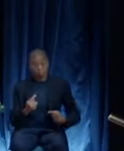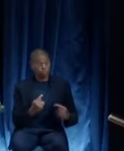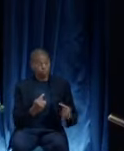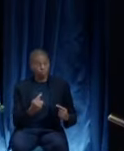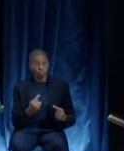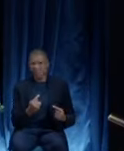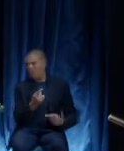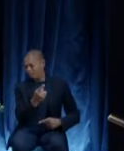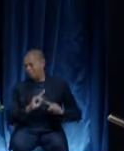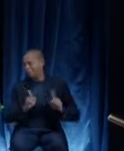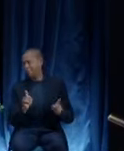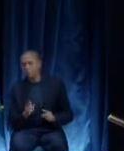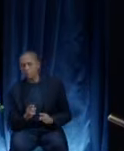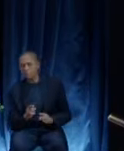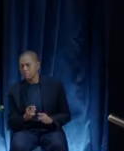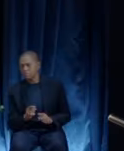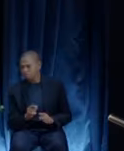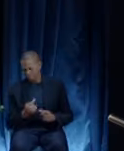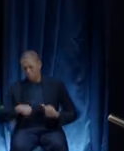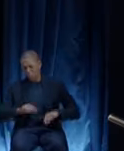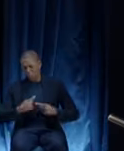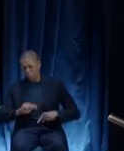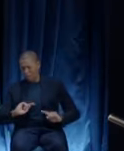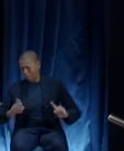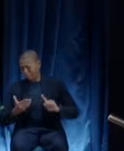aspire to that. You know, that's too big.